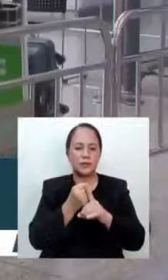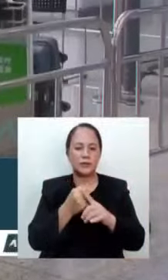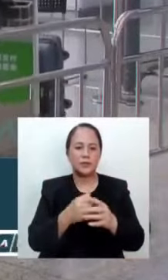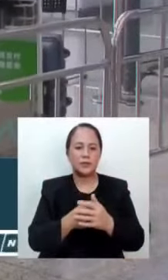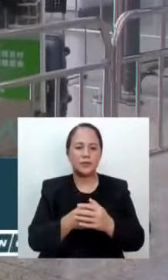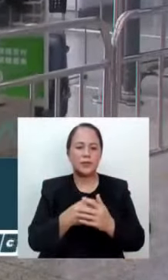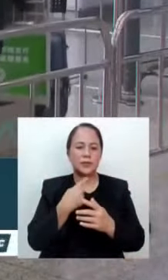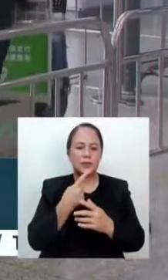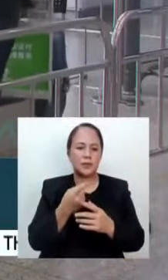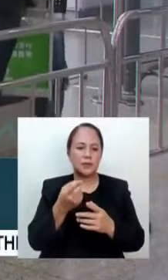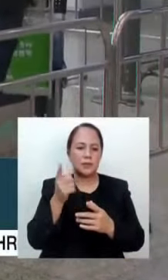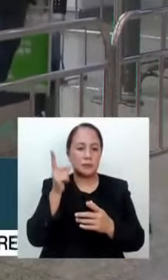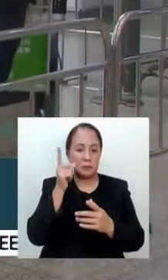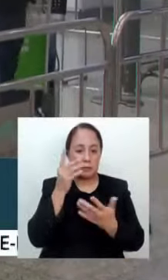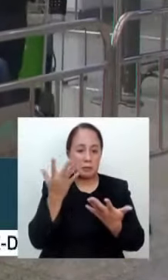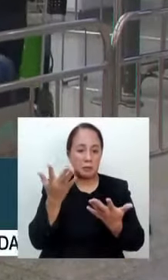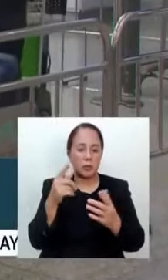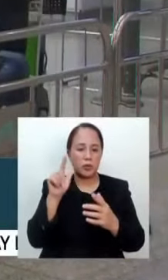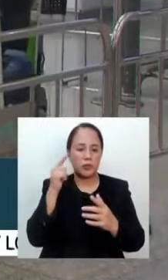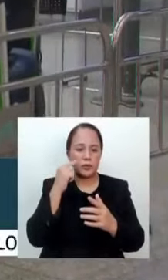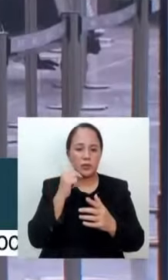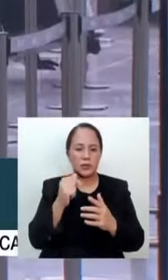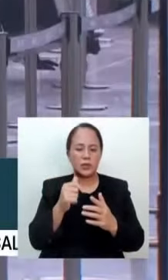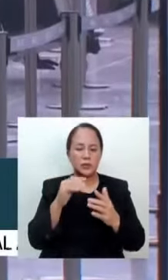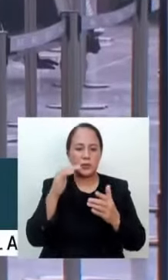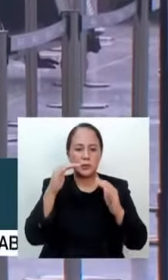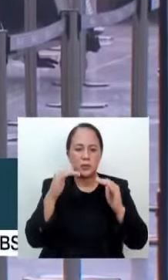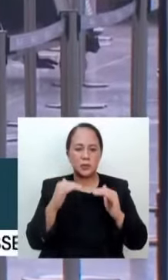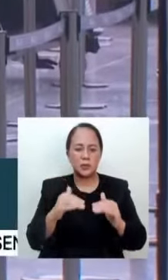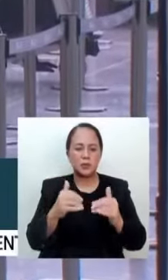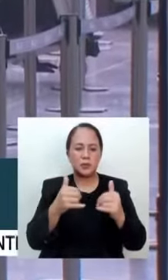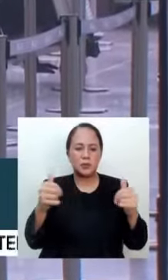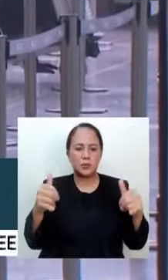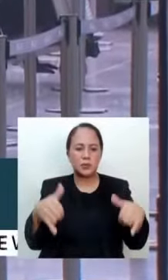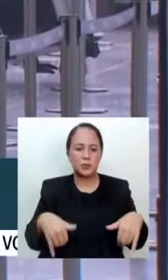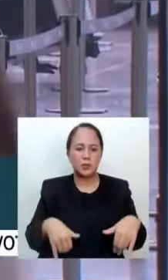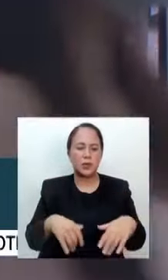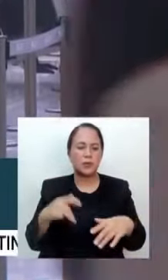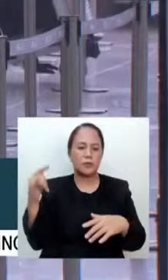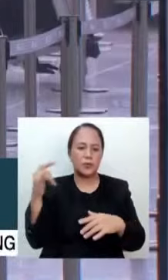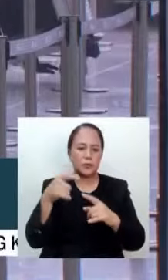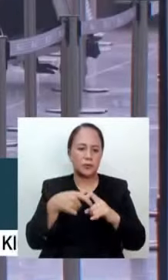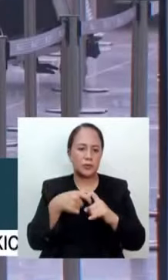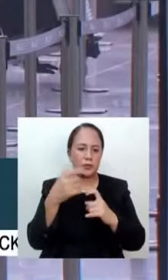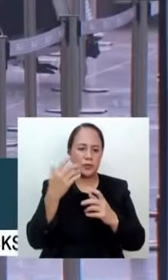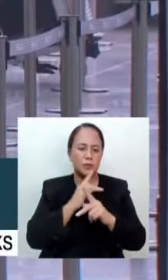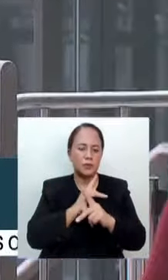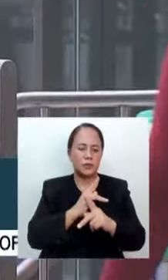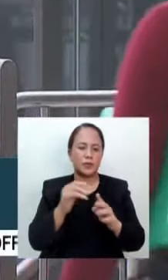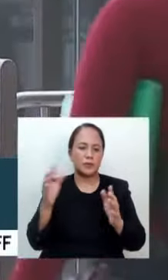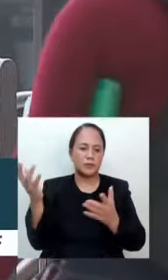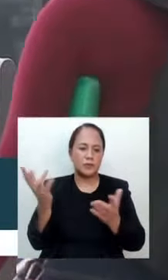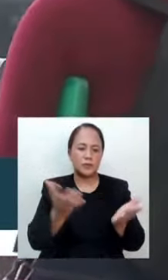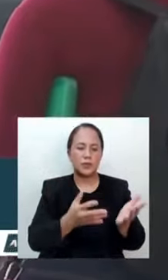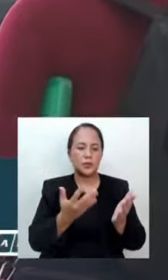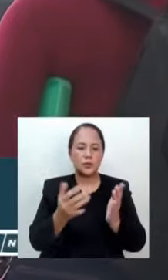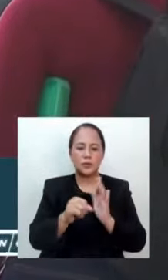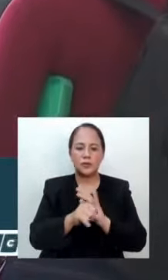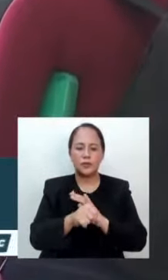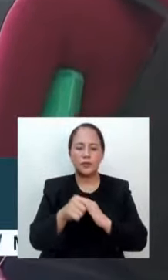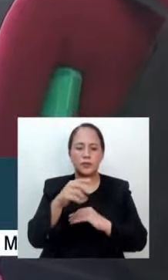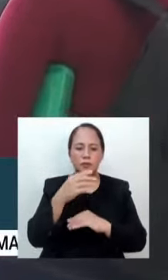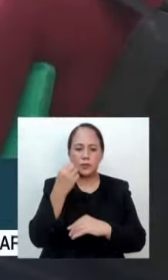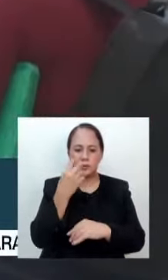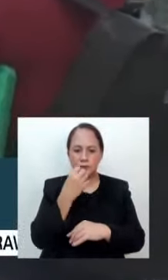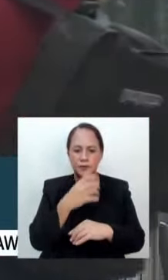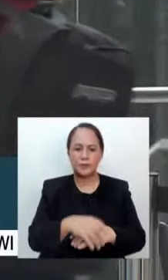Lam added, the government will not ease up on border controls or flight suspensions to prevent the importation of infections into Hong